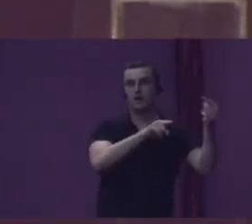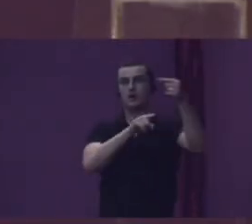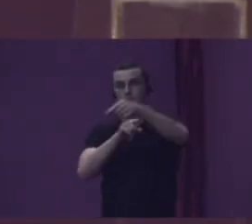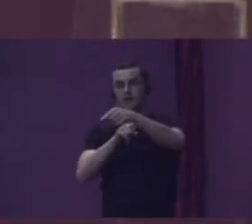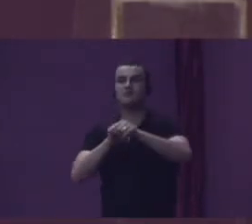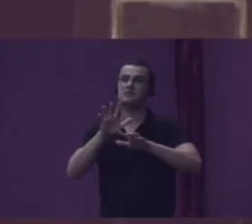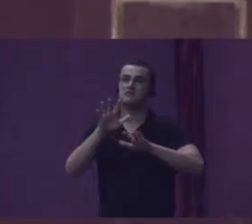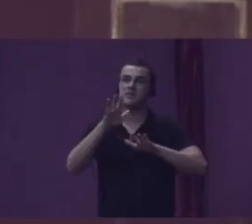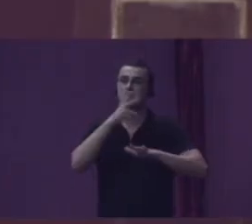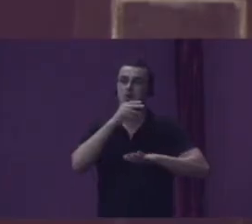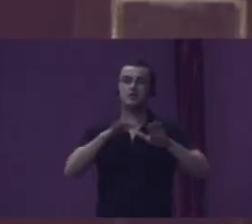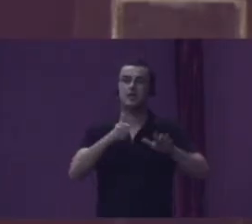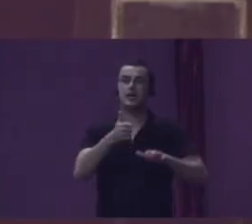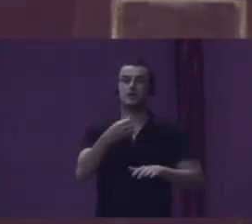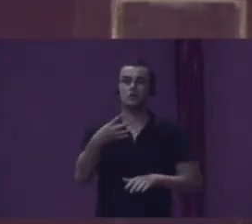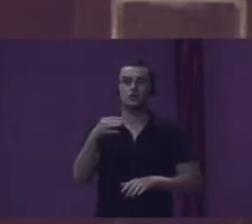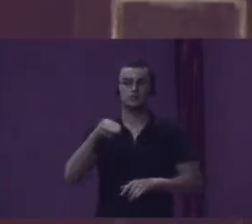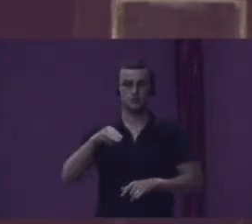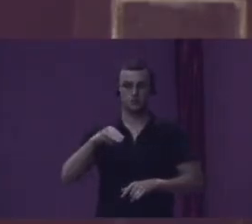care.